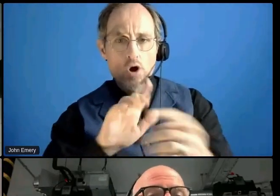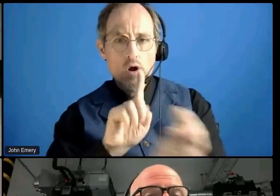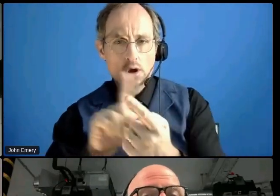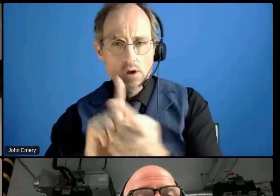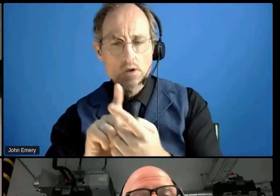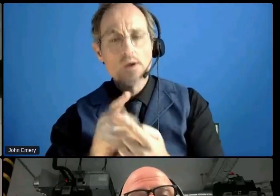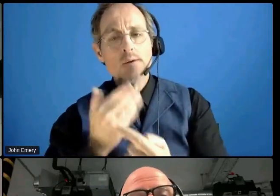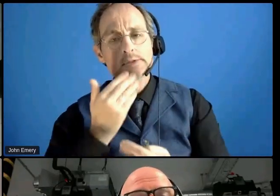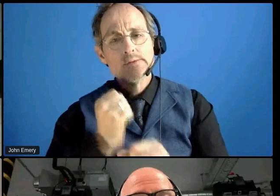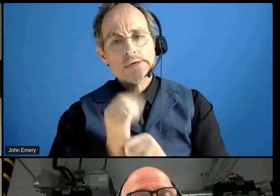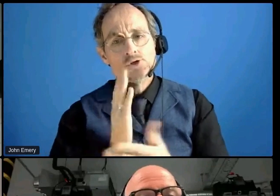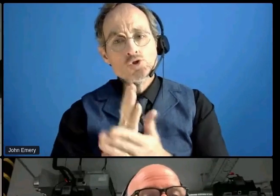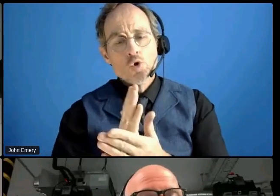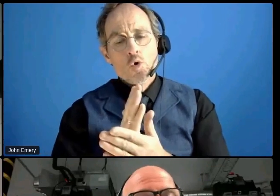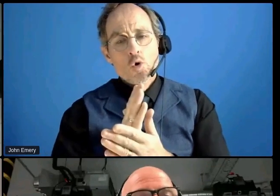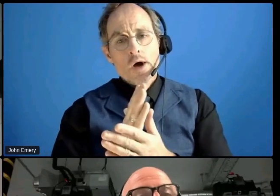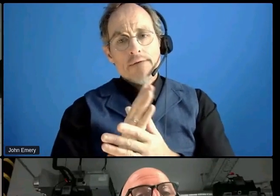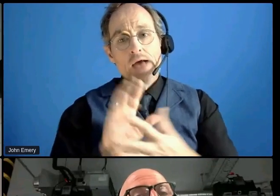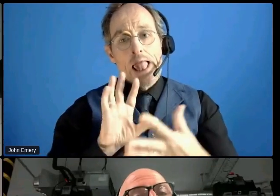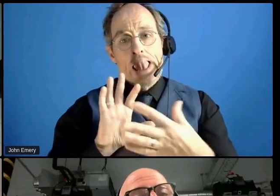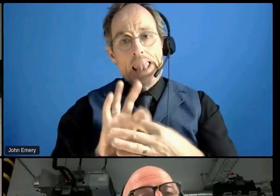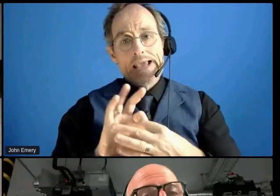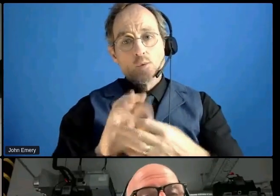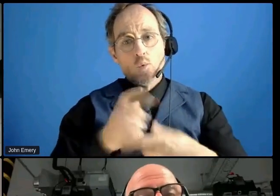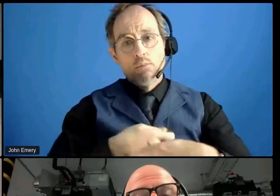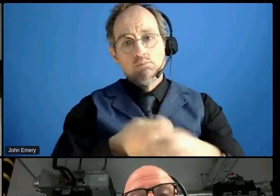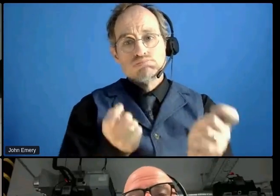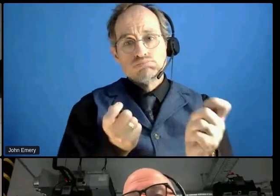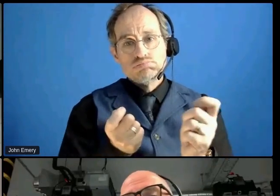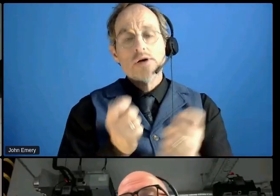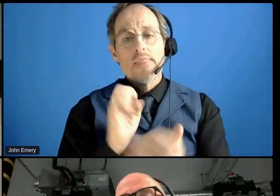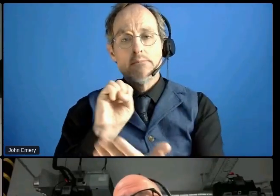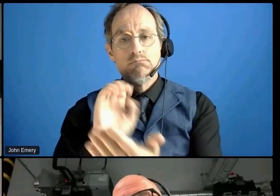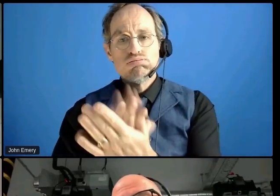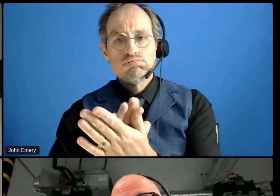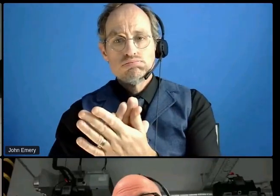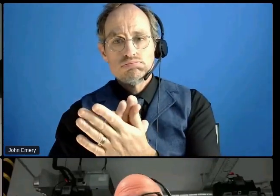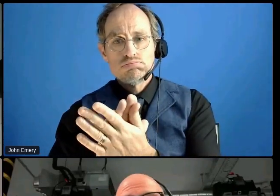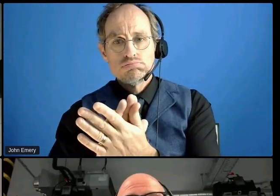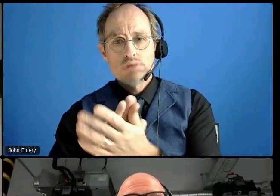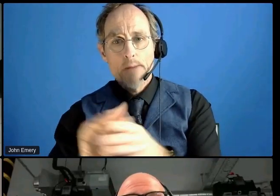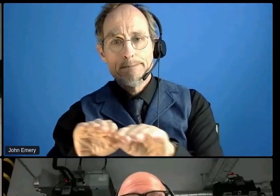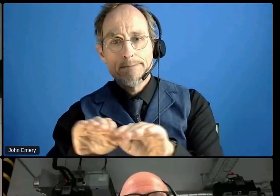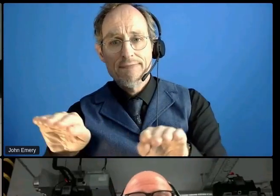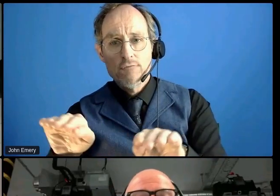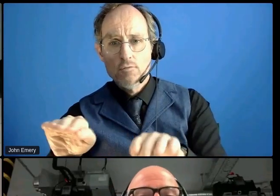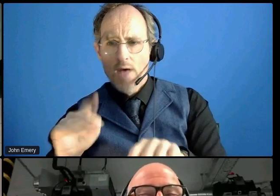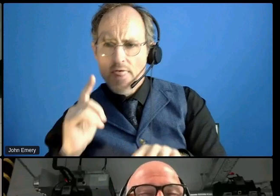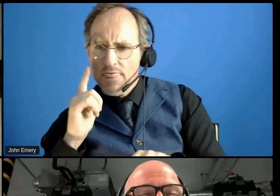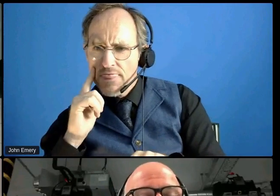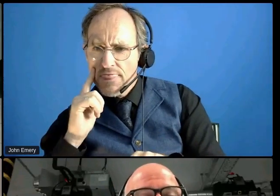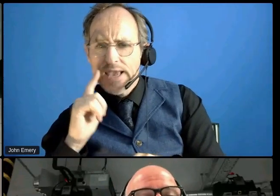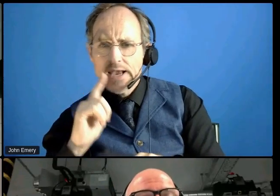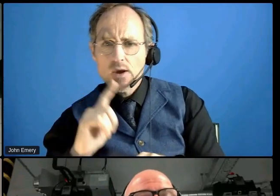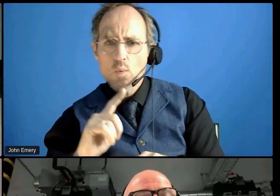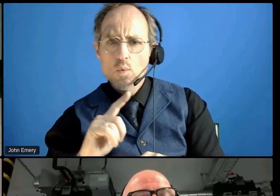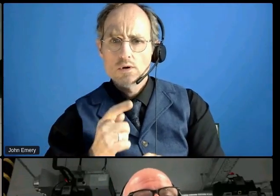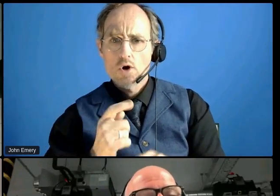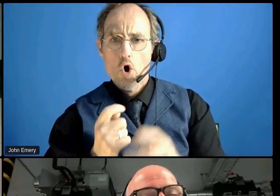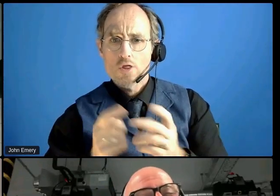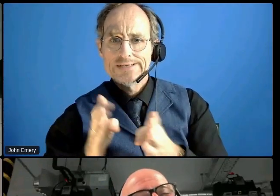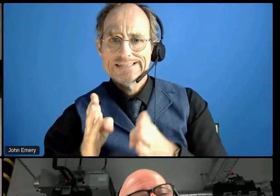and accessibility features that you're considering and building into a modern cruise ship. And you're building that way into the future. They're